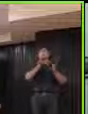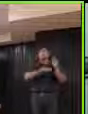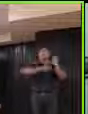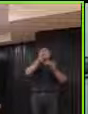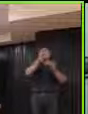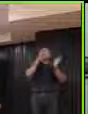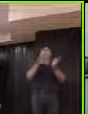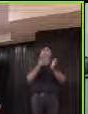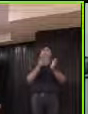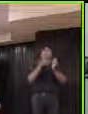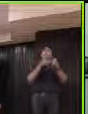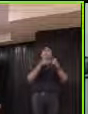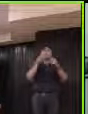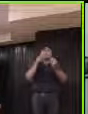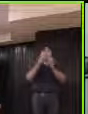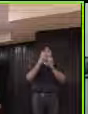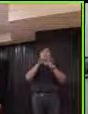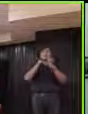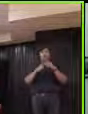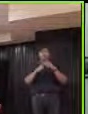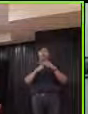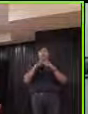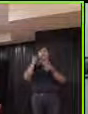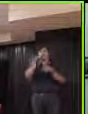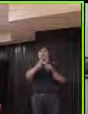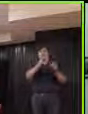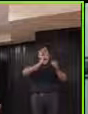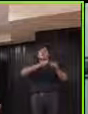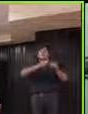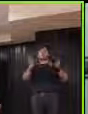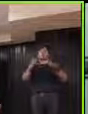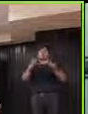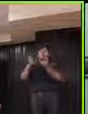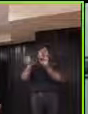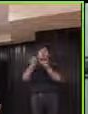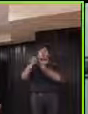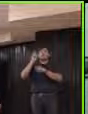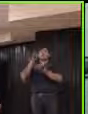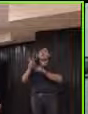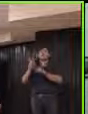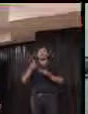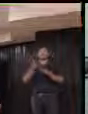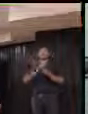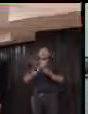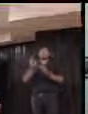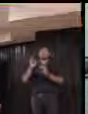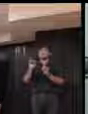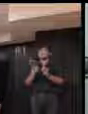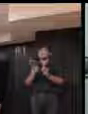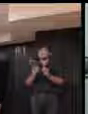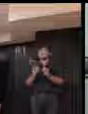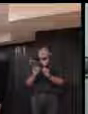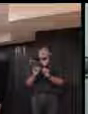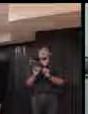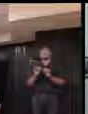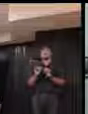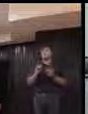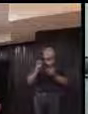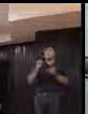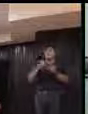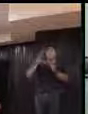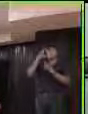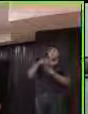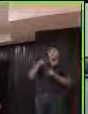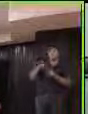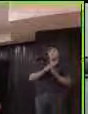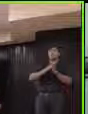origin and Central Asian origin, very different to the Kashmiri, and so on. The state is